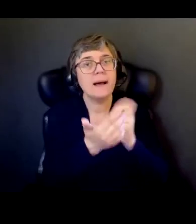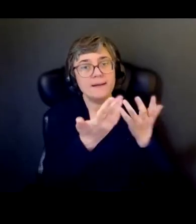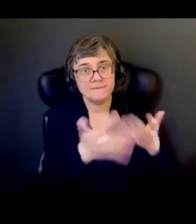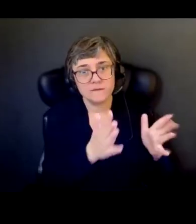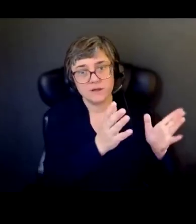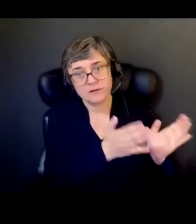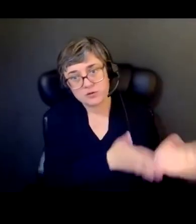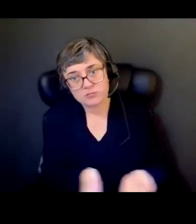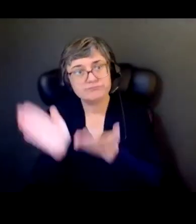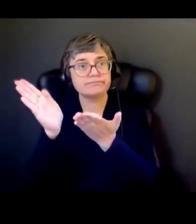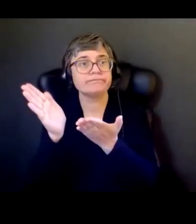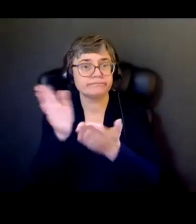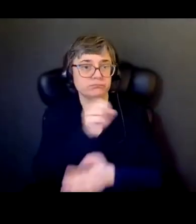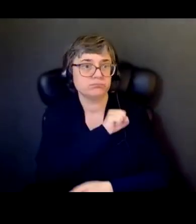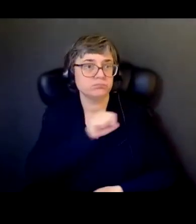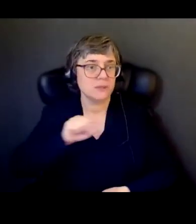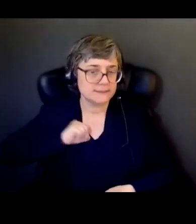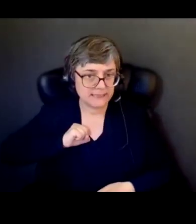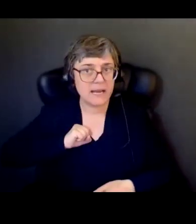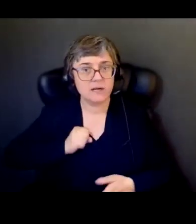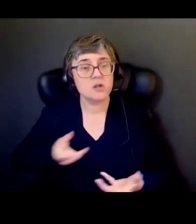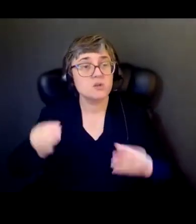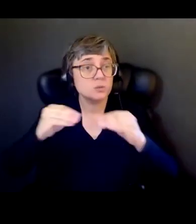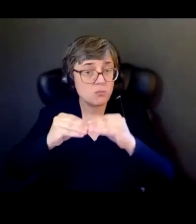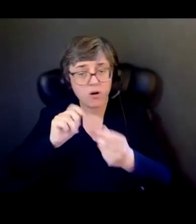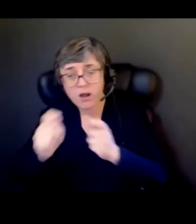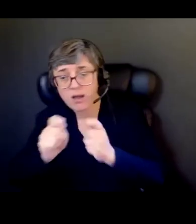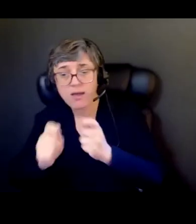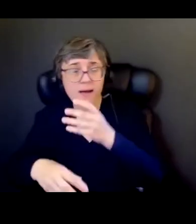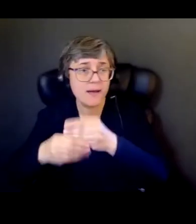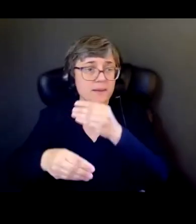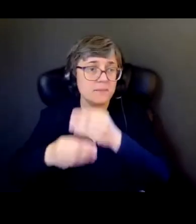further amendments could still be considered.